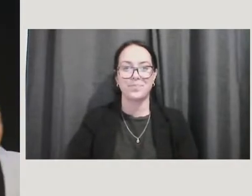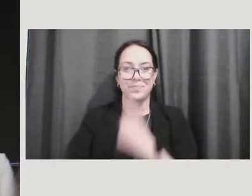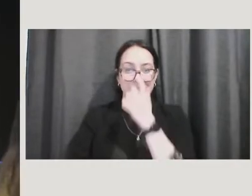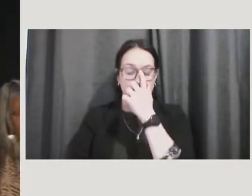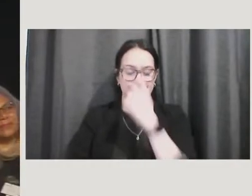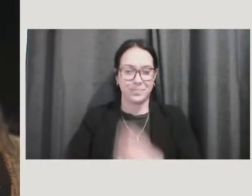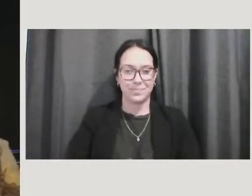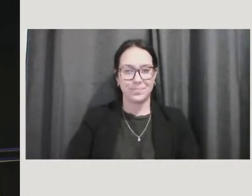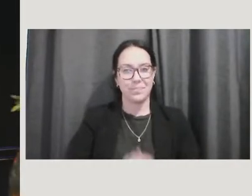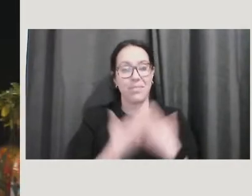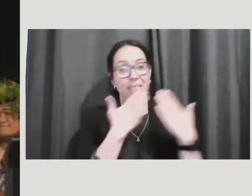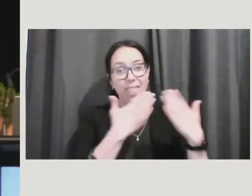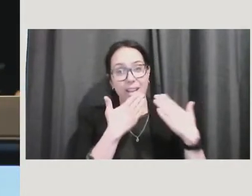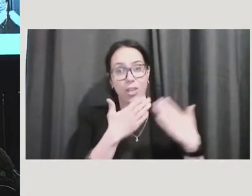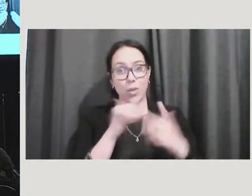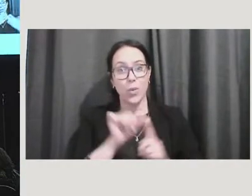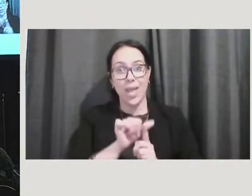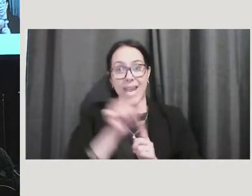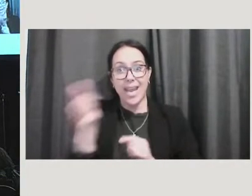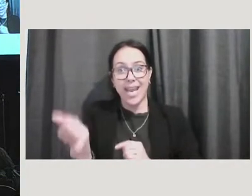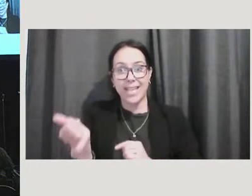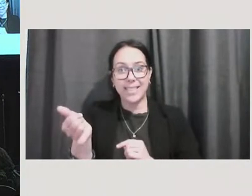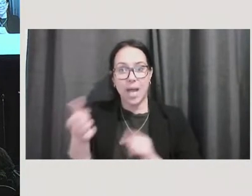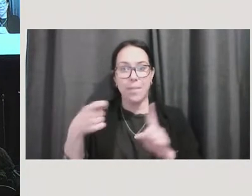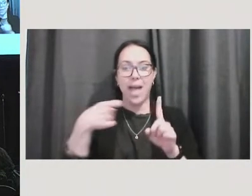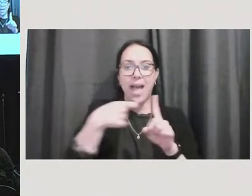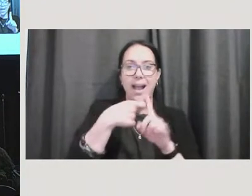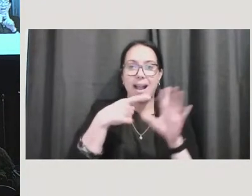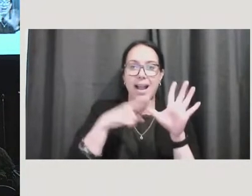next up ladies and gentlemenu